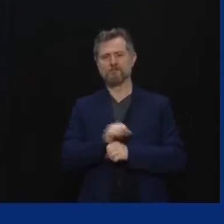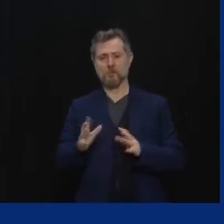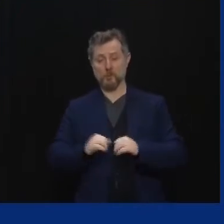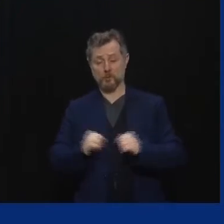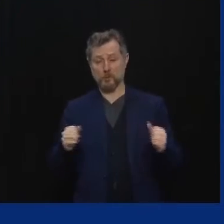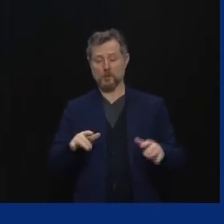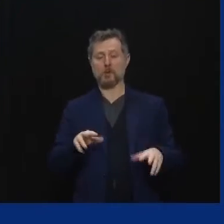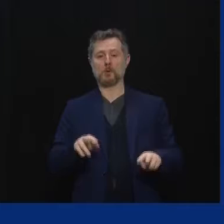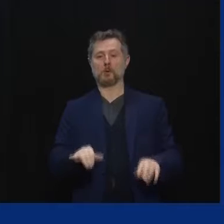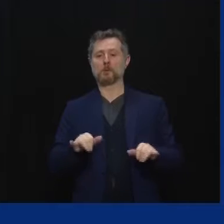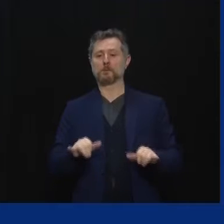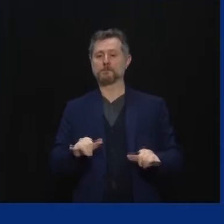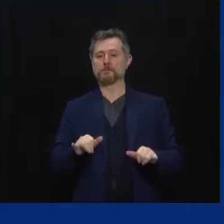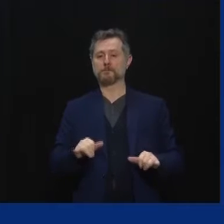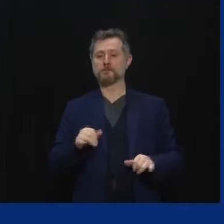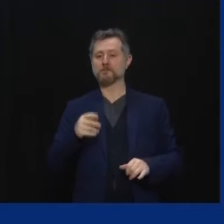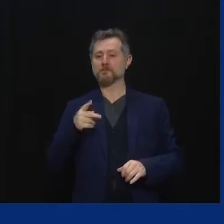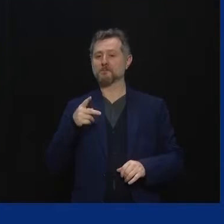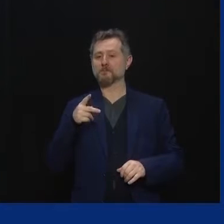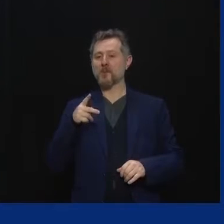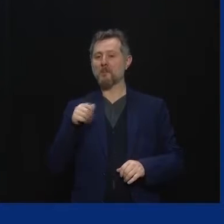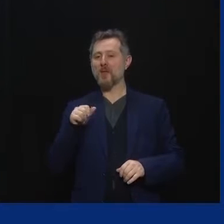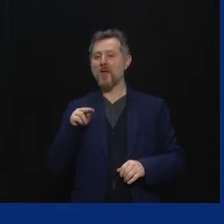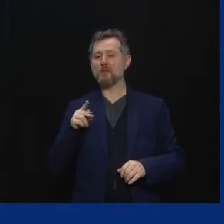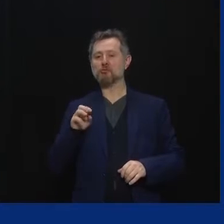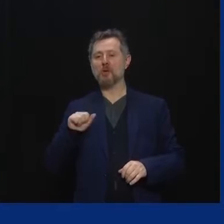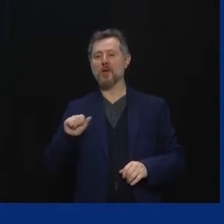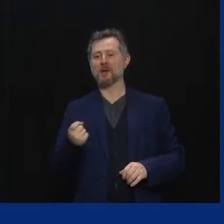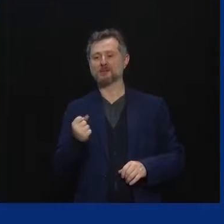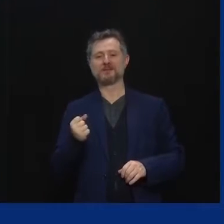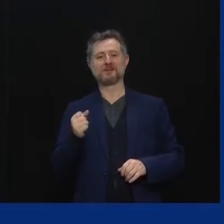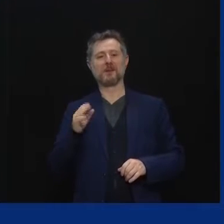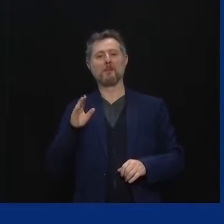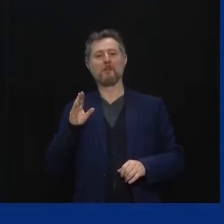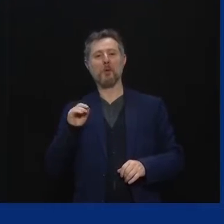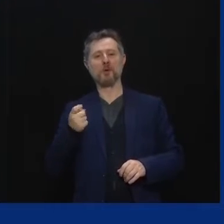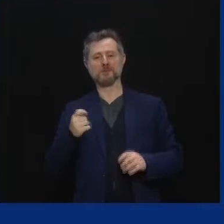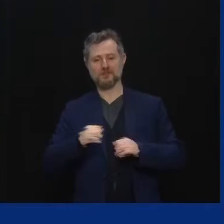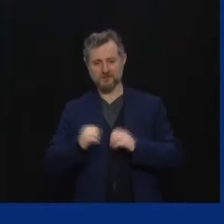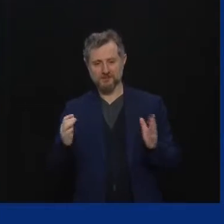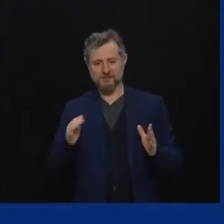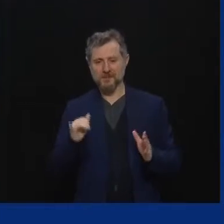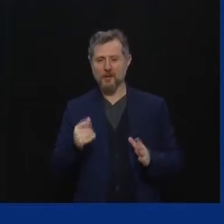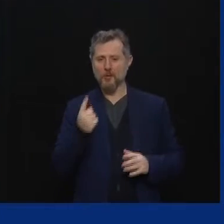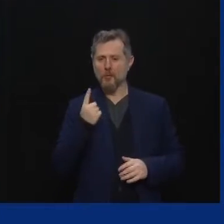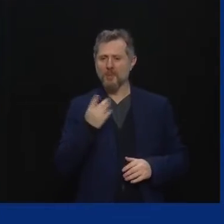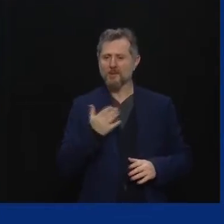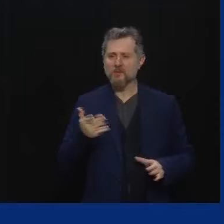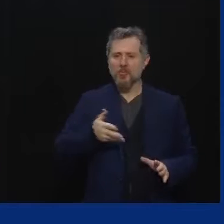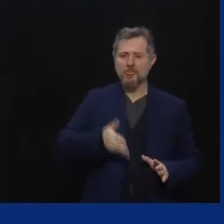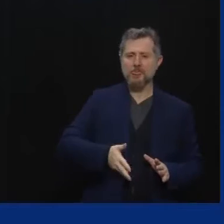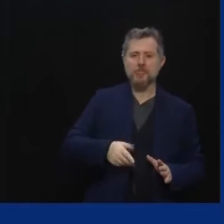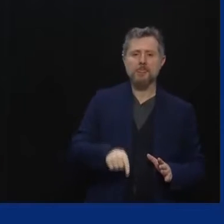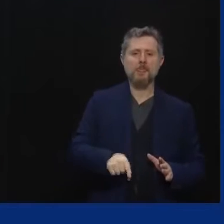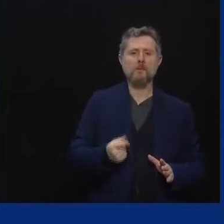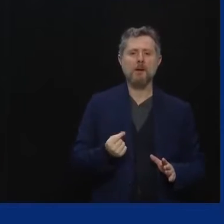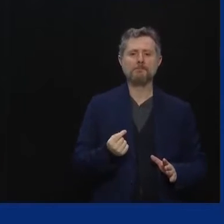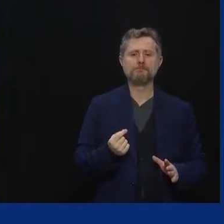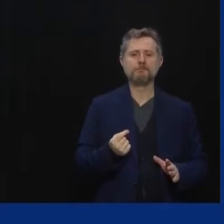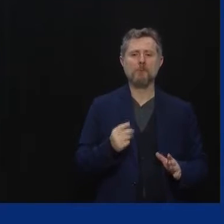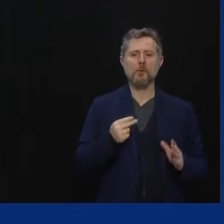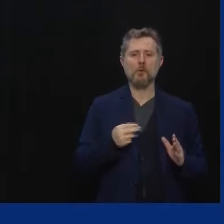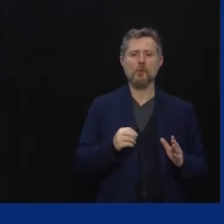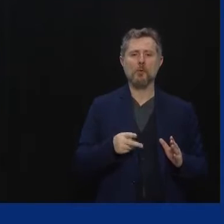was hope. I have enormous hope about our ability to tackle this big